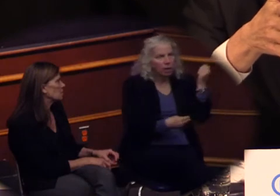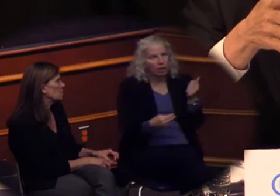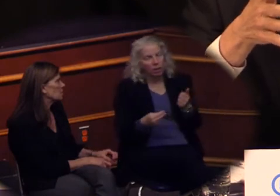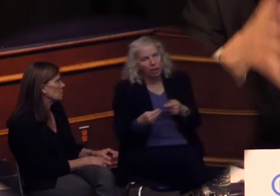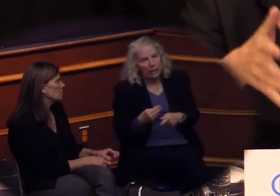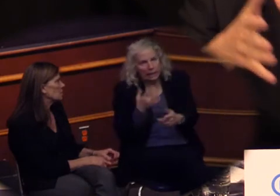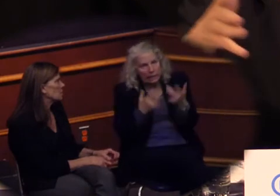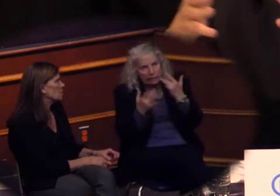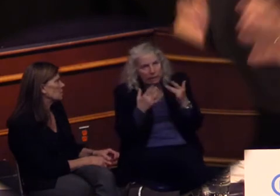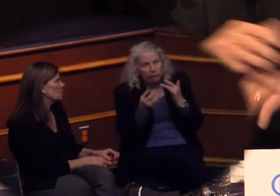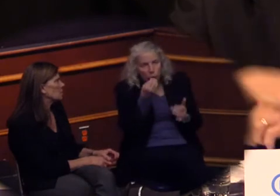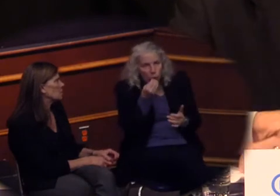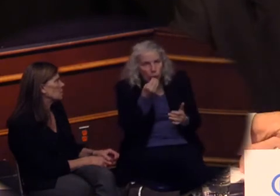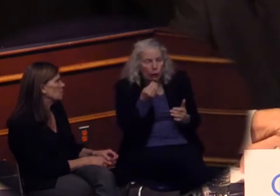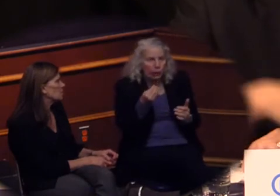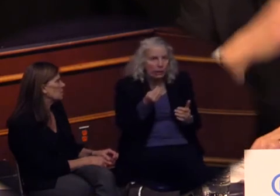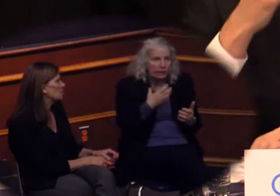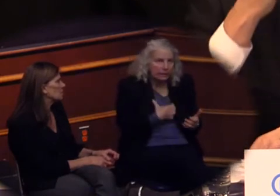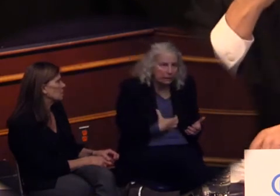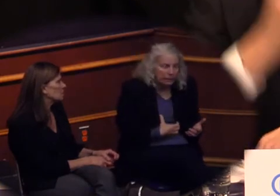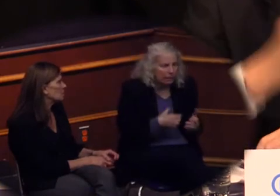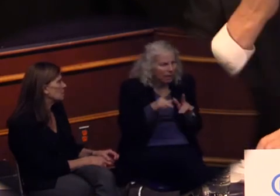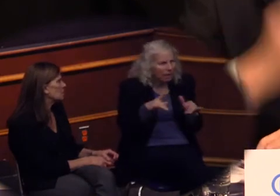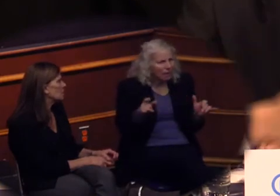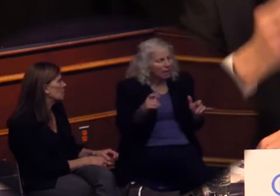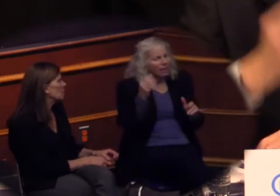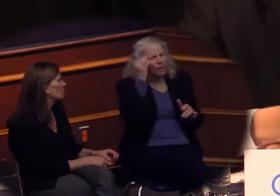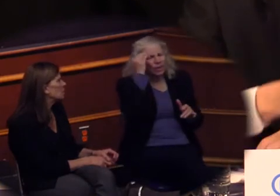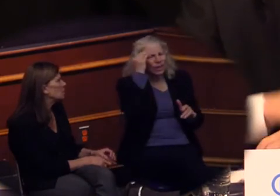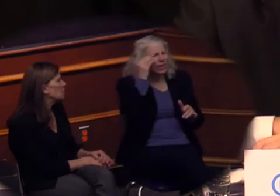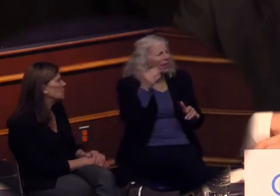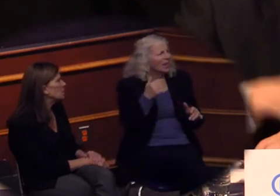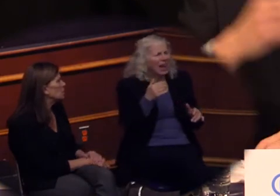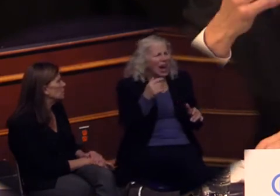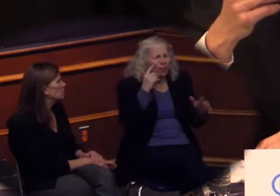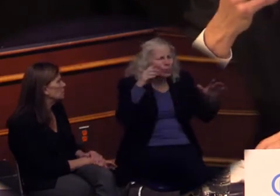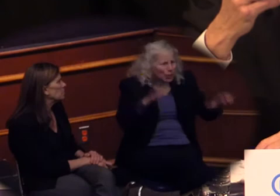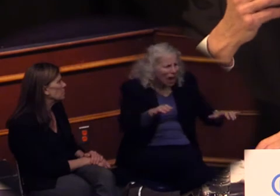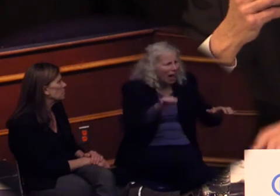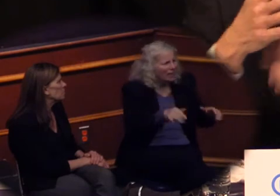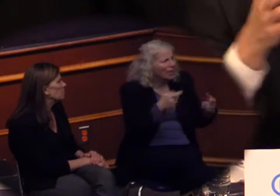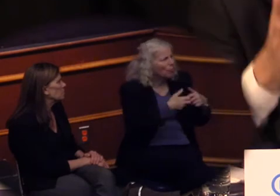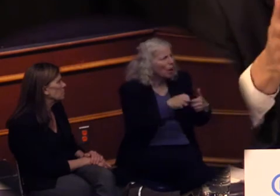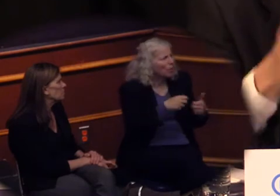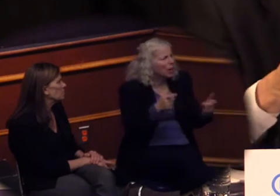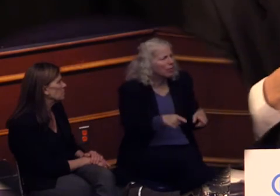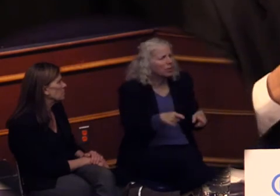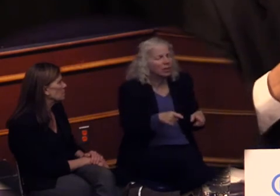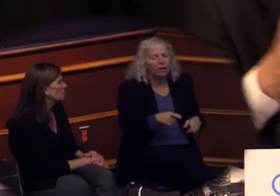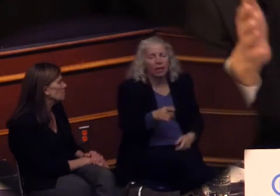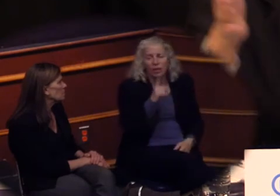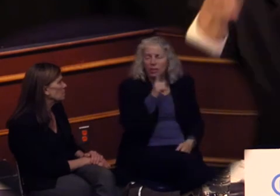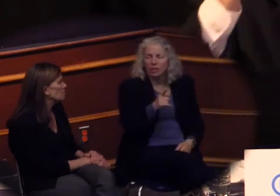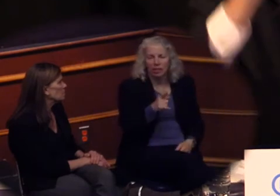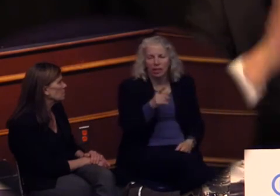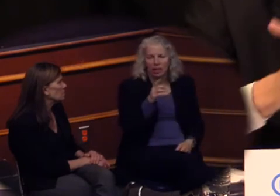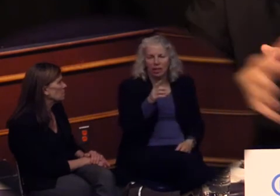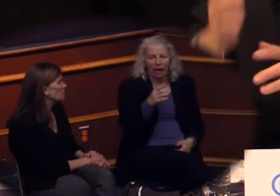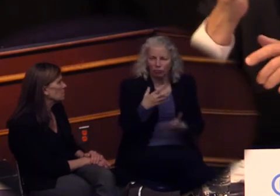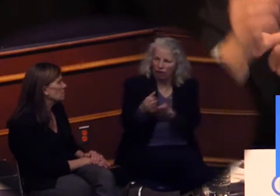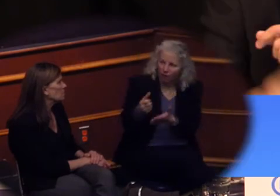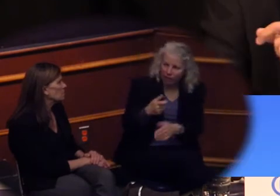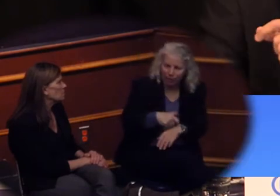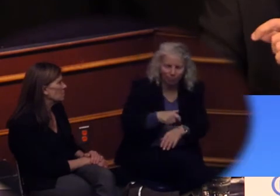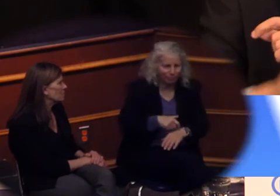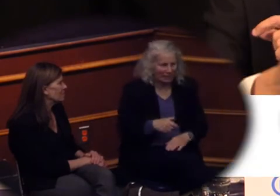malnutrition and so forth. This is a shocking problem. And I believe fundamentally, all right, I've run out of